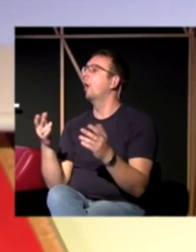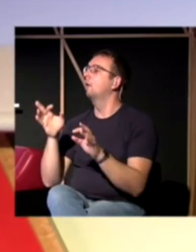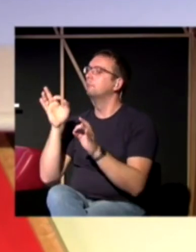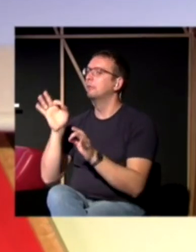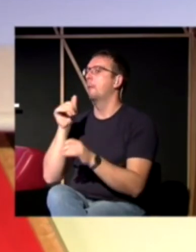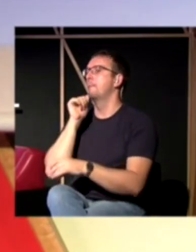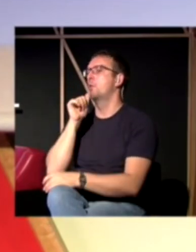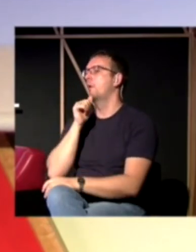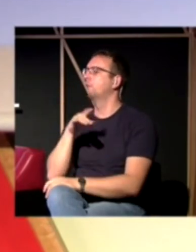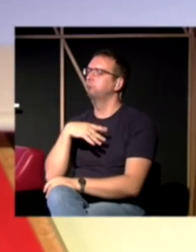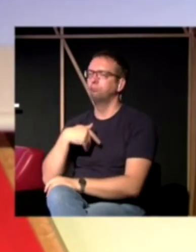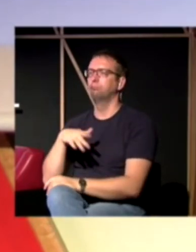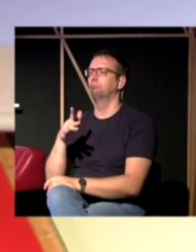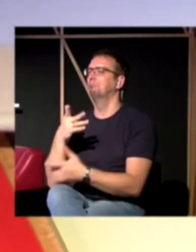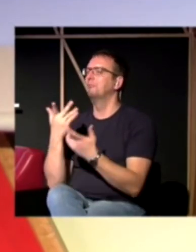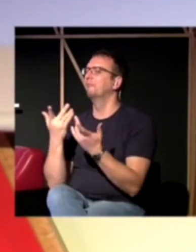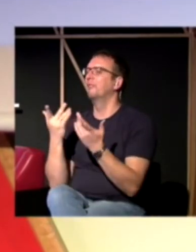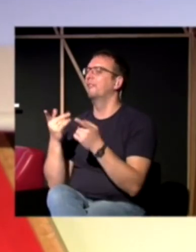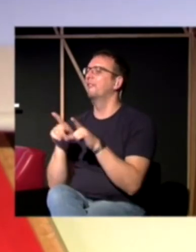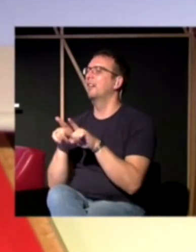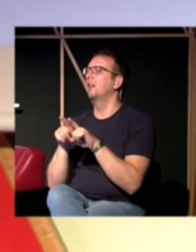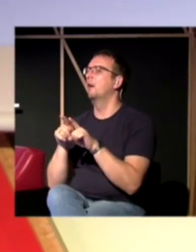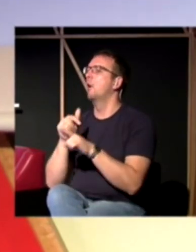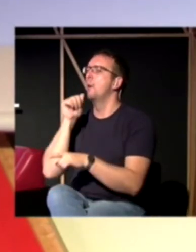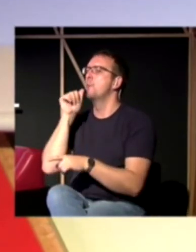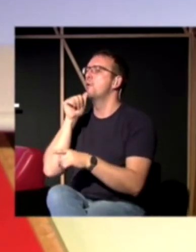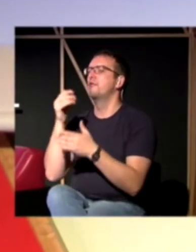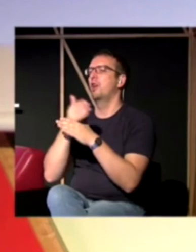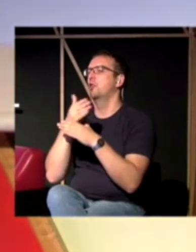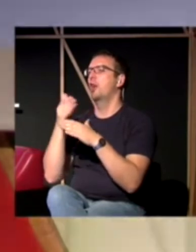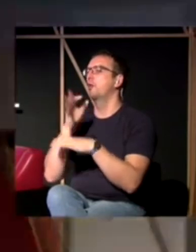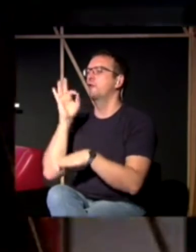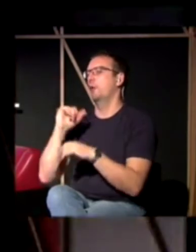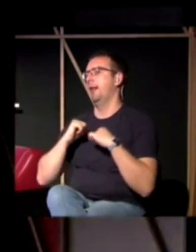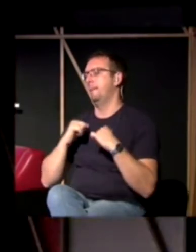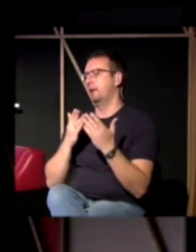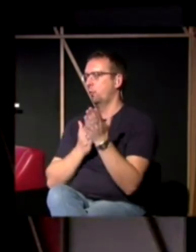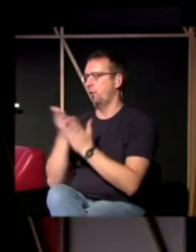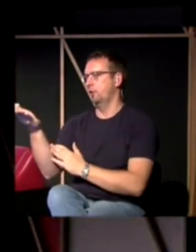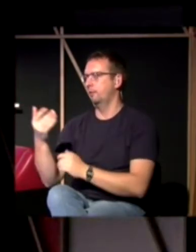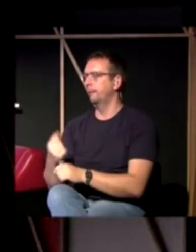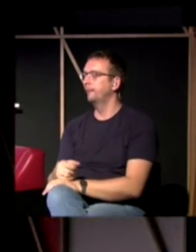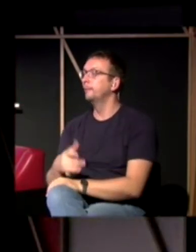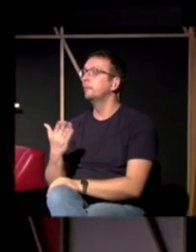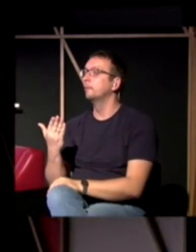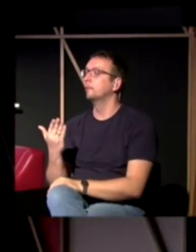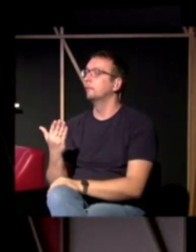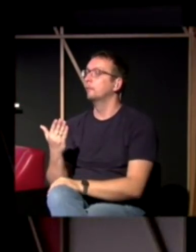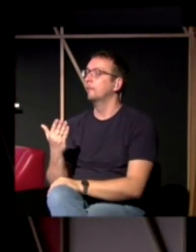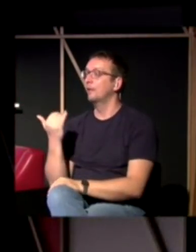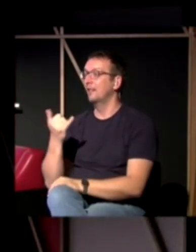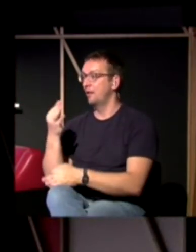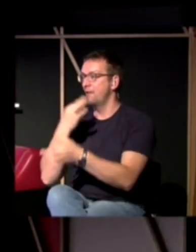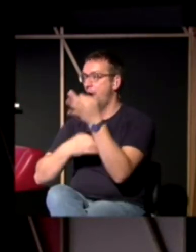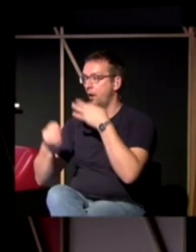thank you all for your time, and I think we've got time for a couple of questions from the floor, please. Do we have the microphones?